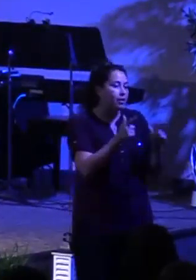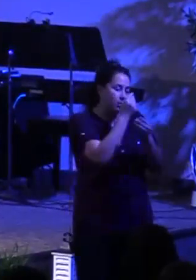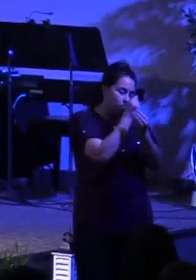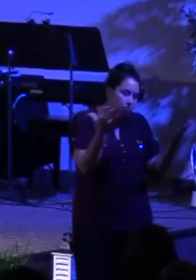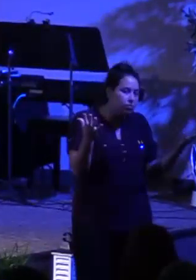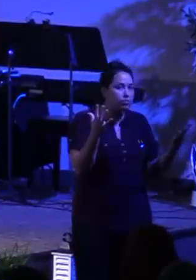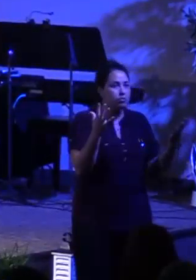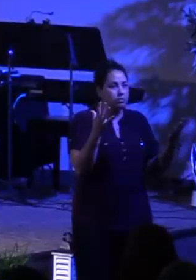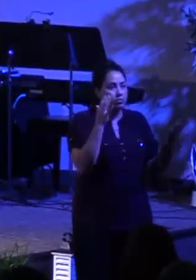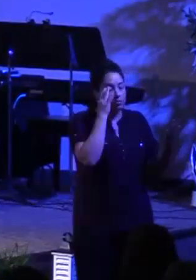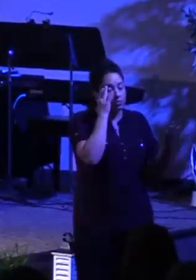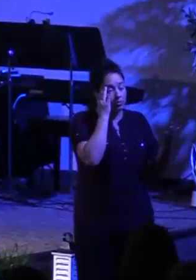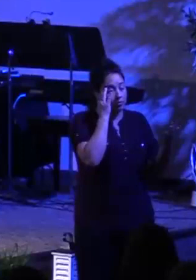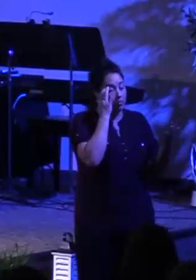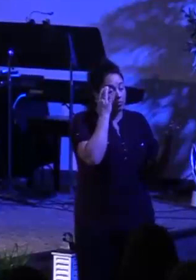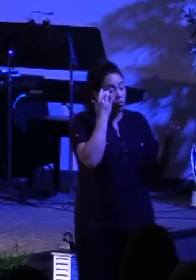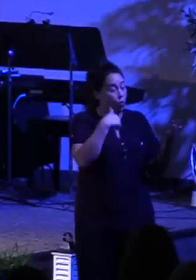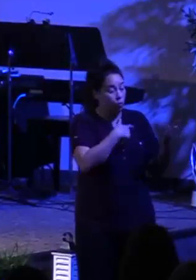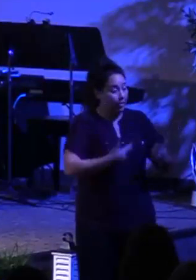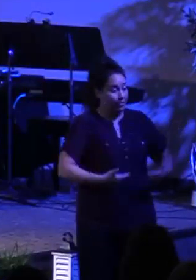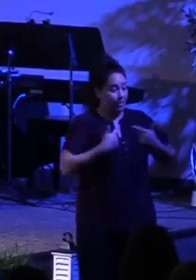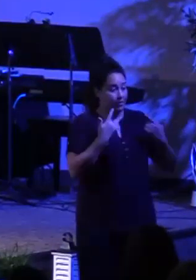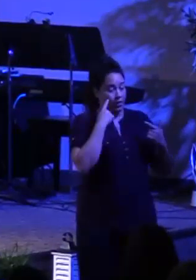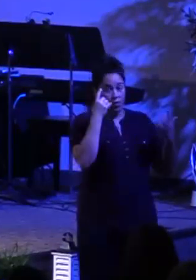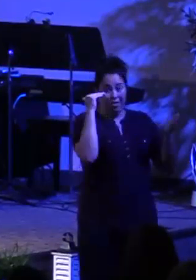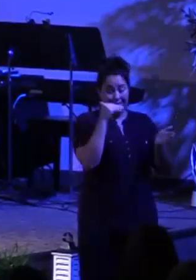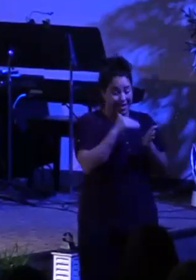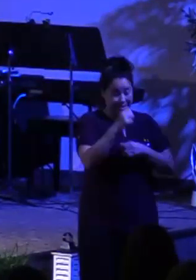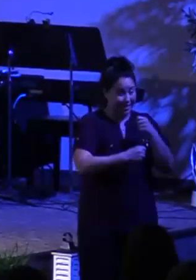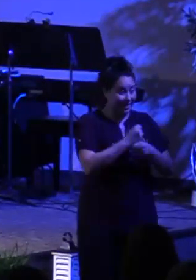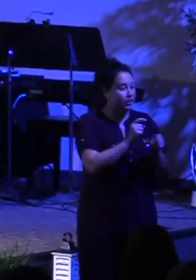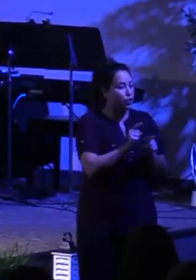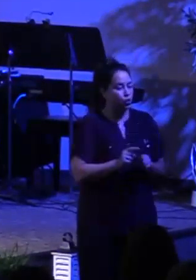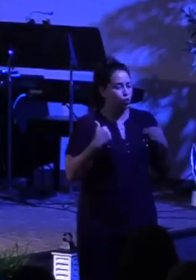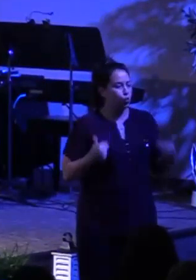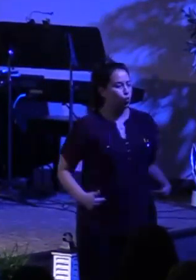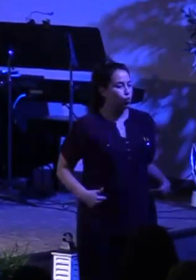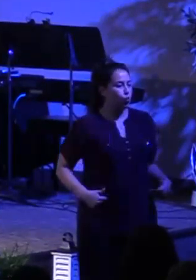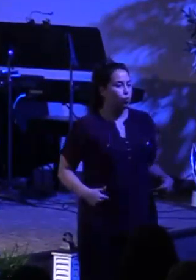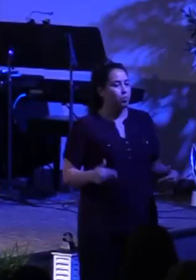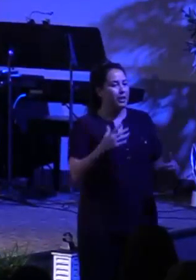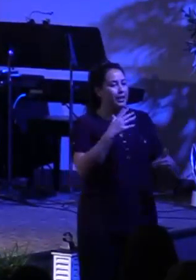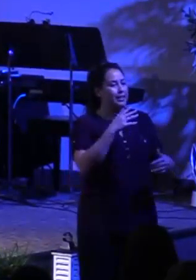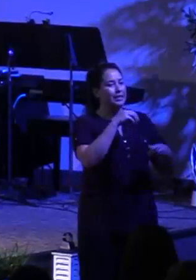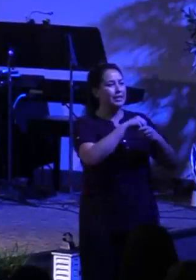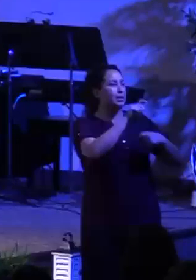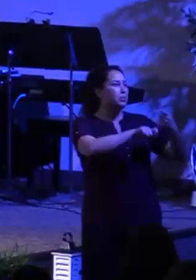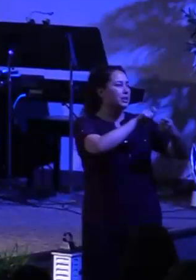thing that's, we've existed for thousands of years as human beings in sort of a certain state.